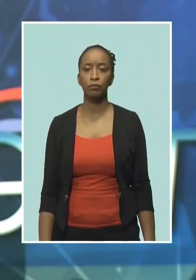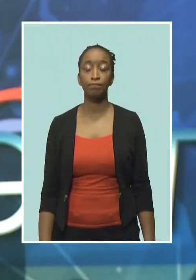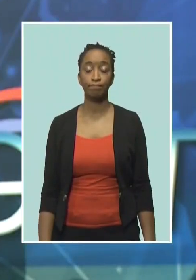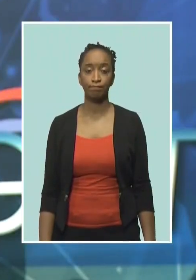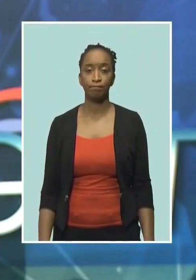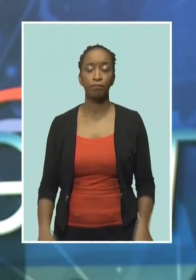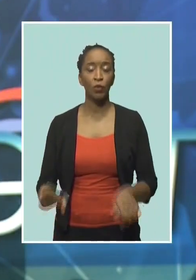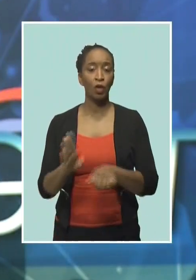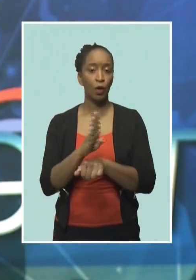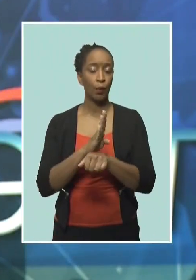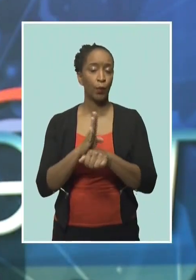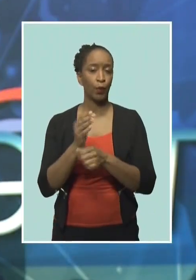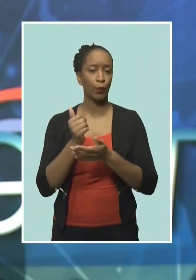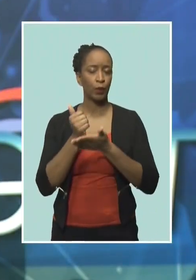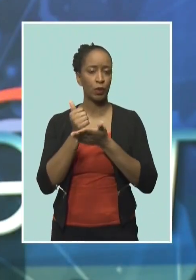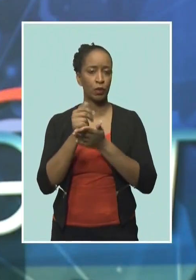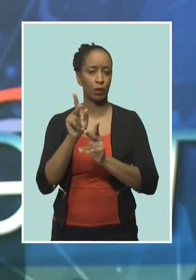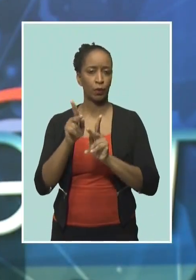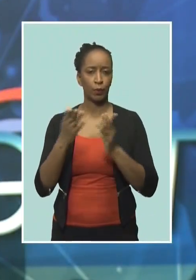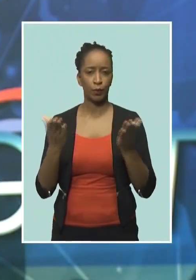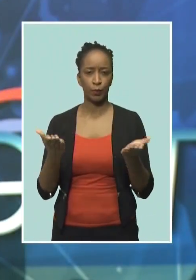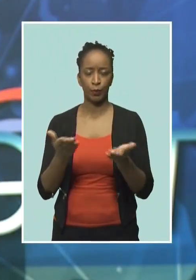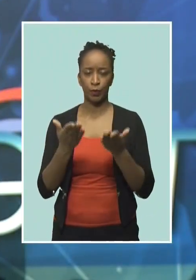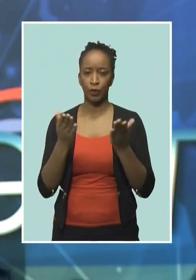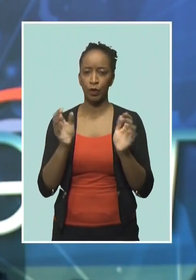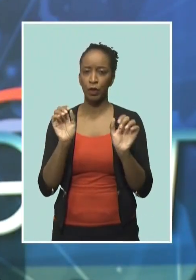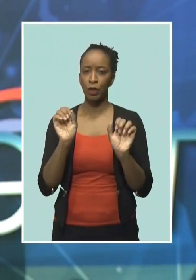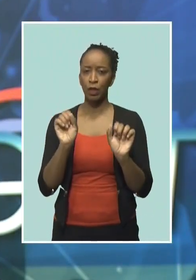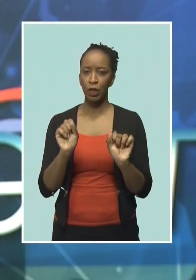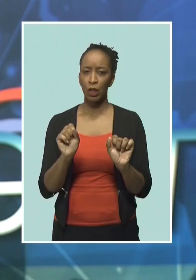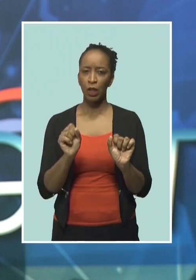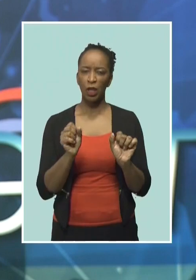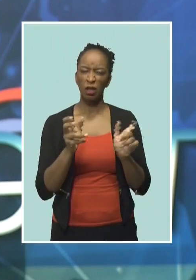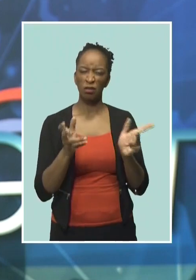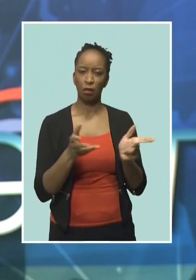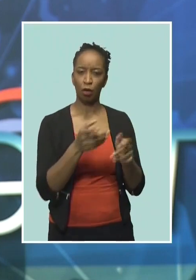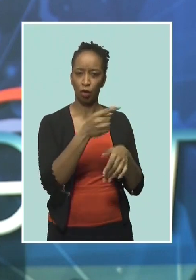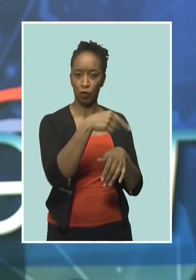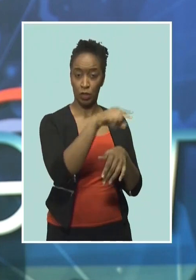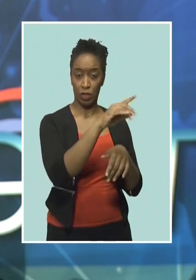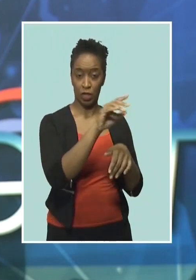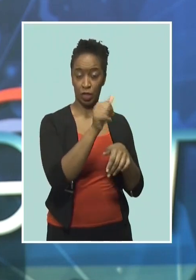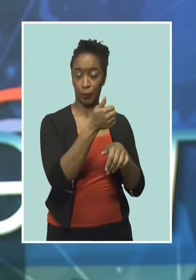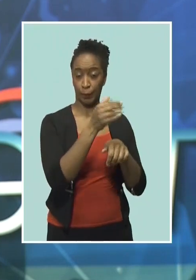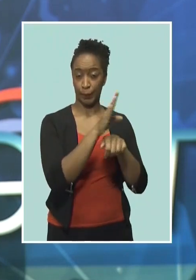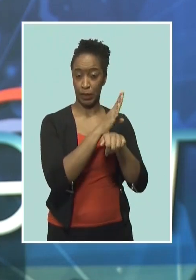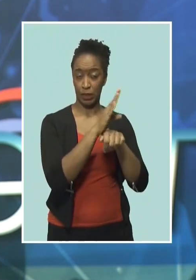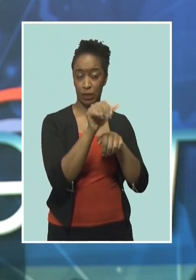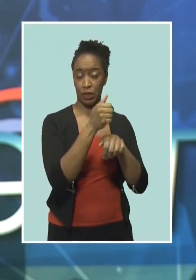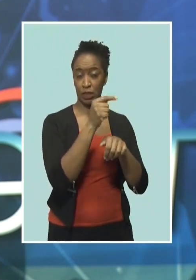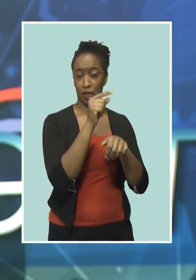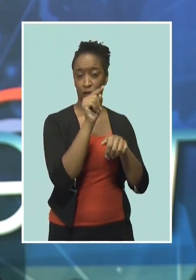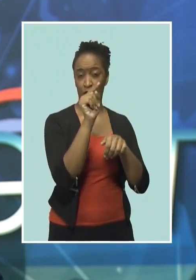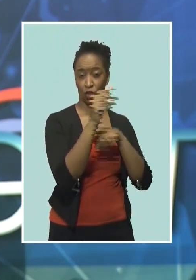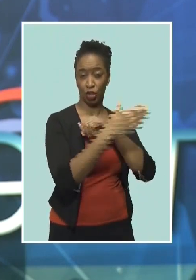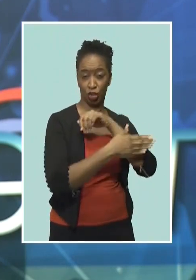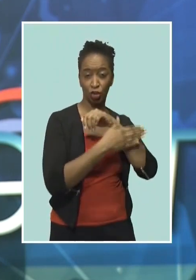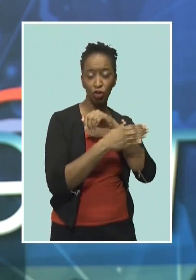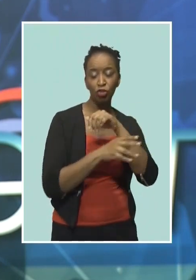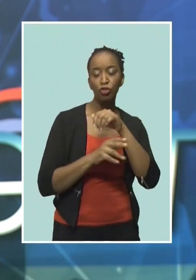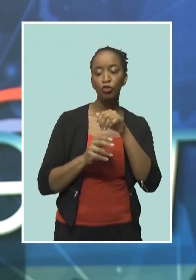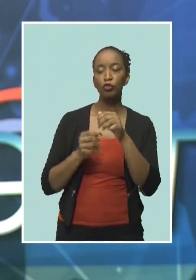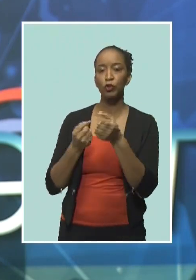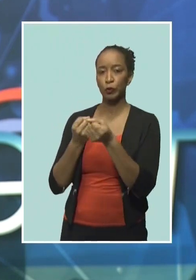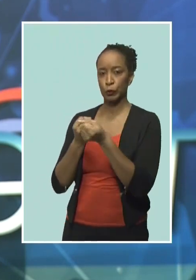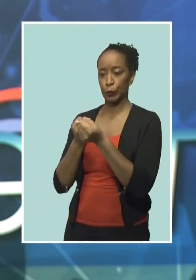Barbados is preparing its citizens to attract global economic investment. Minister in the Ministry of Education, Sandra Husbands, says one